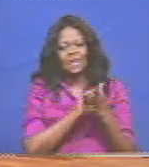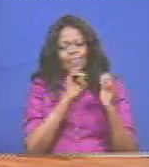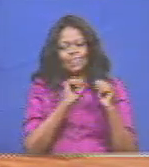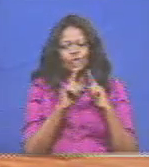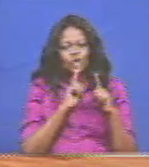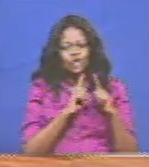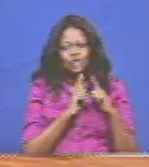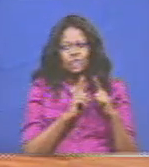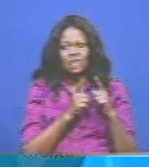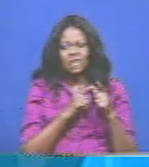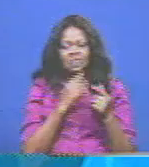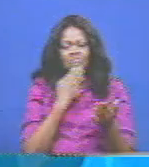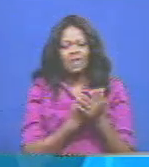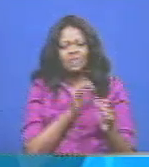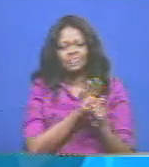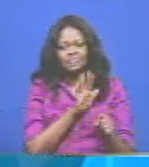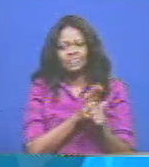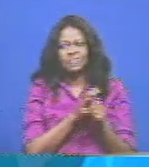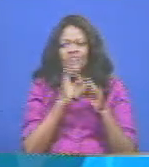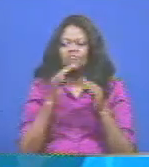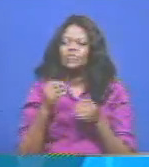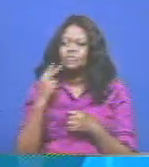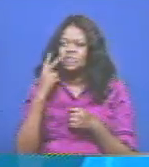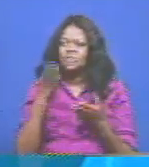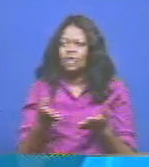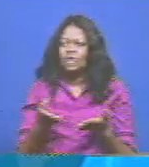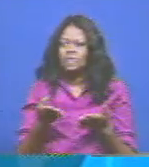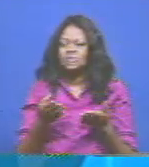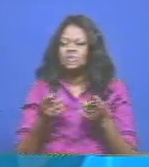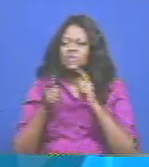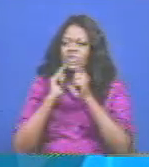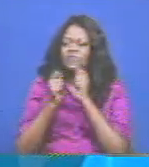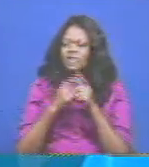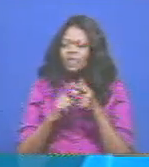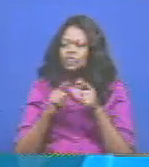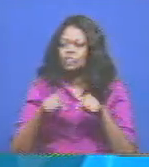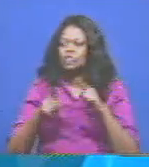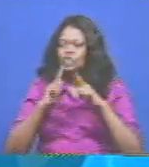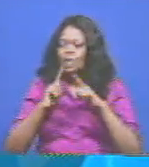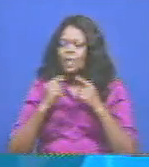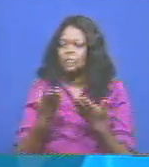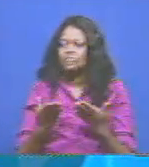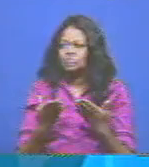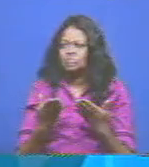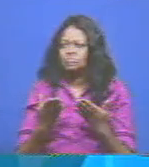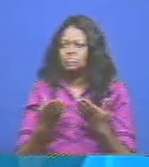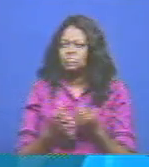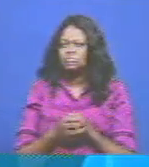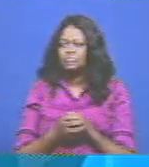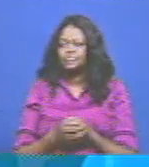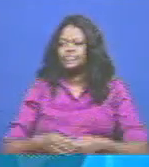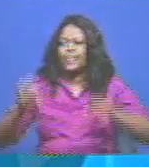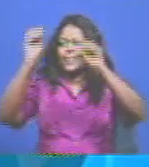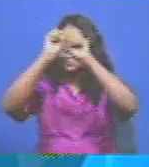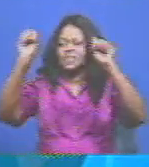ground. Indeed, thank you so much. In case you're joining us, it's Perspective. And today we're delving on the issue about the